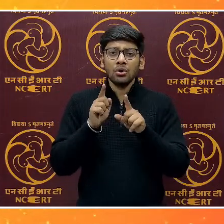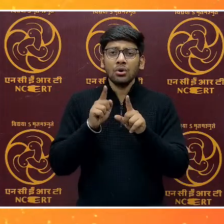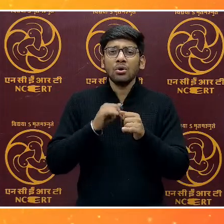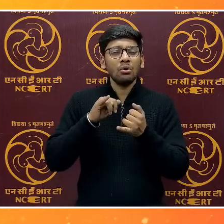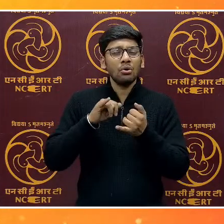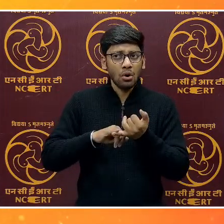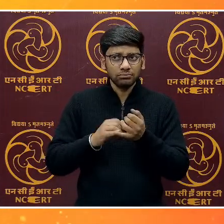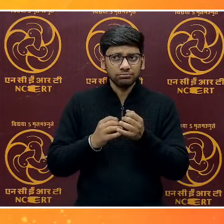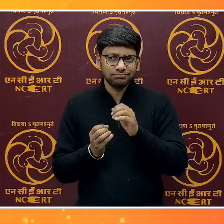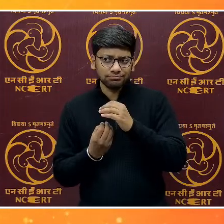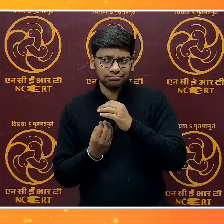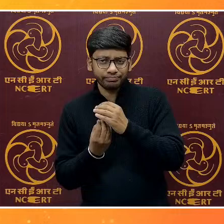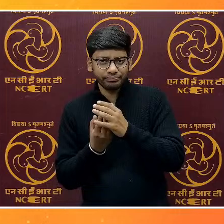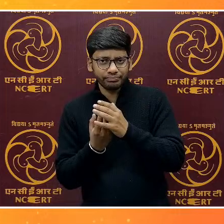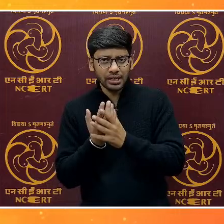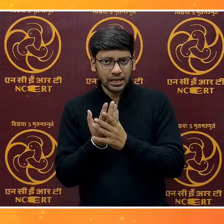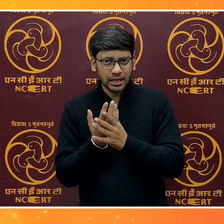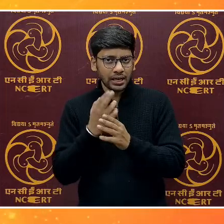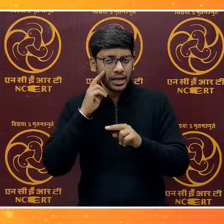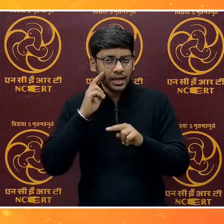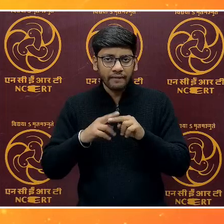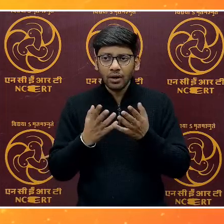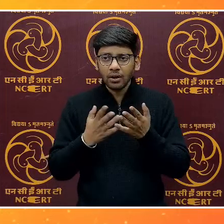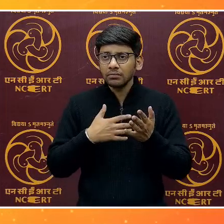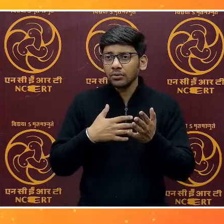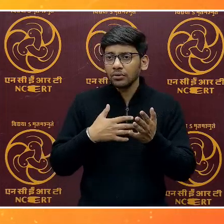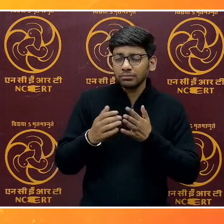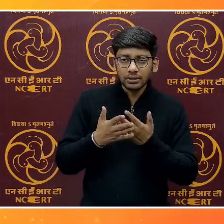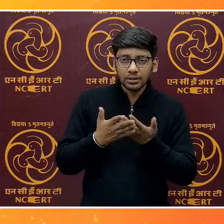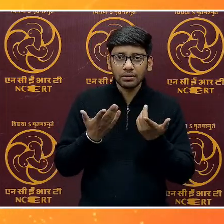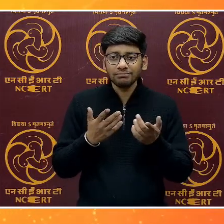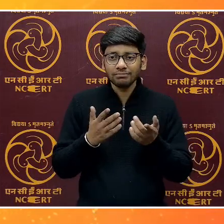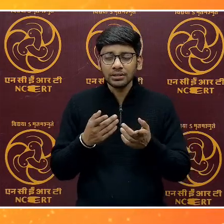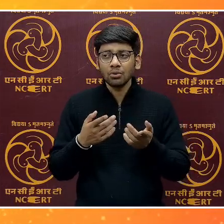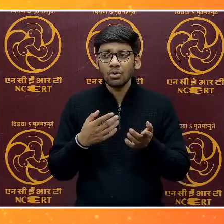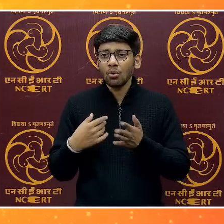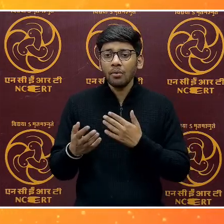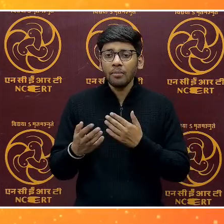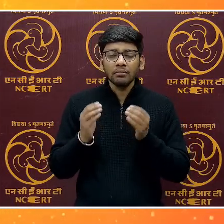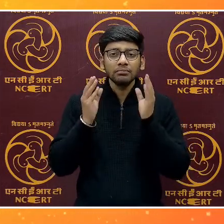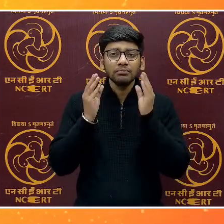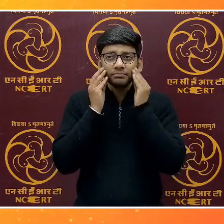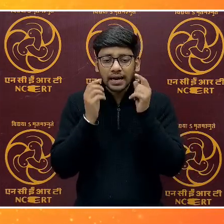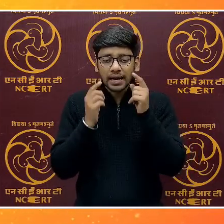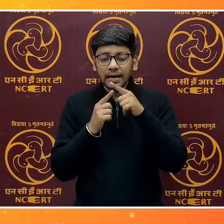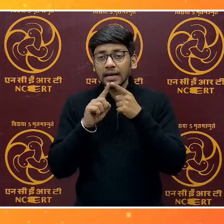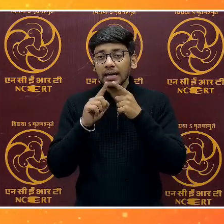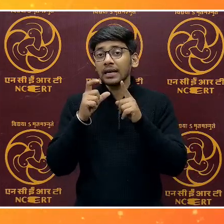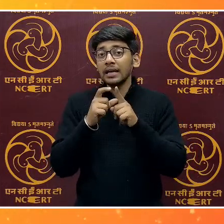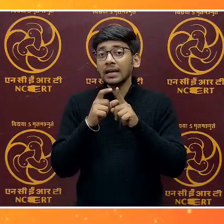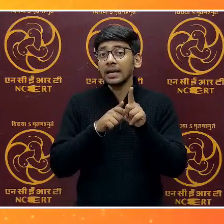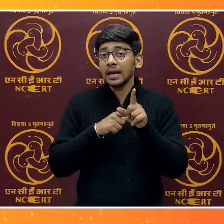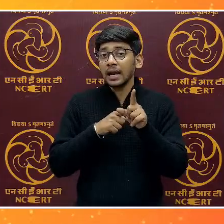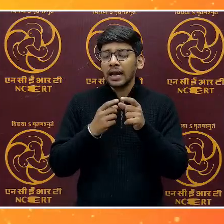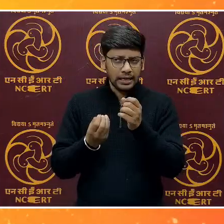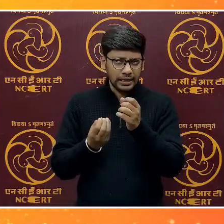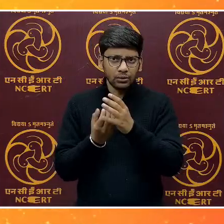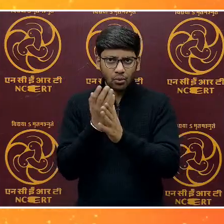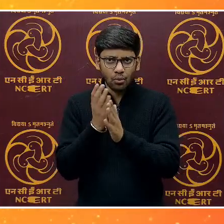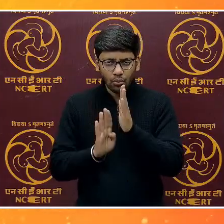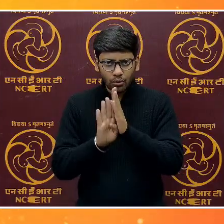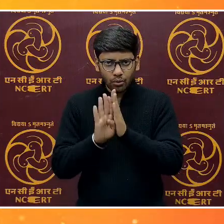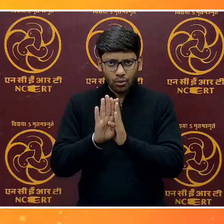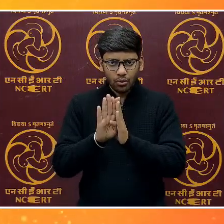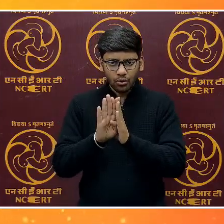rays to grow? Well, if you're washing your soft toys, then you definitely need to dry them in the sun. Right. But do they grow? No, they don't